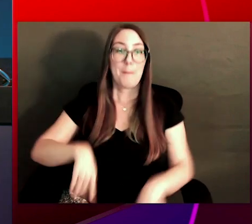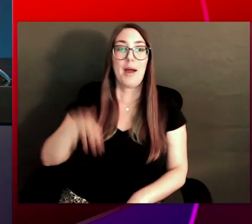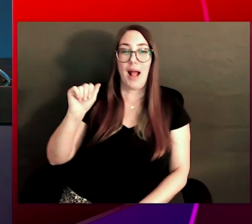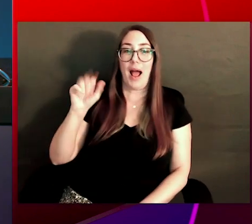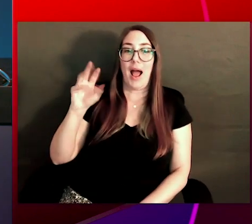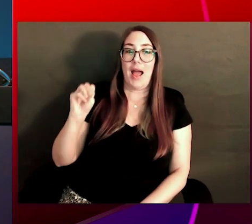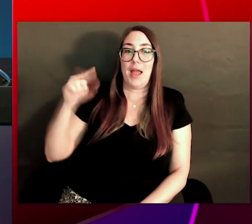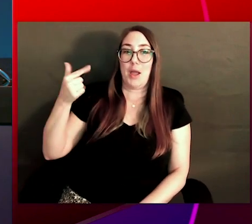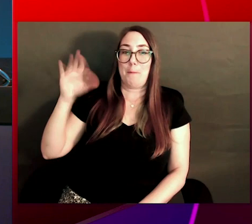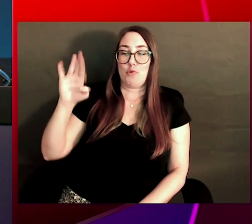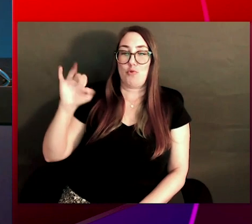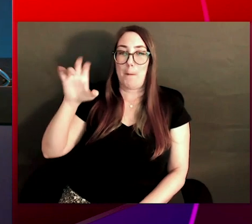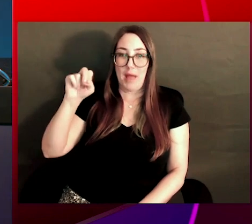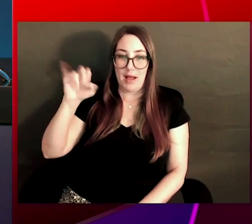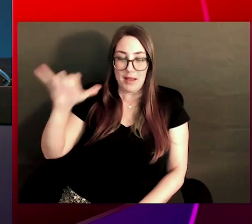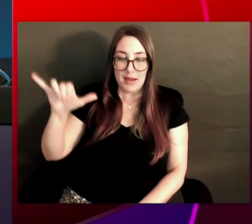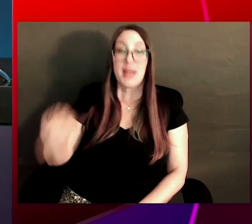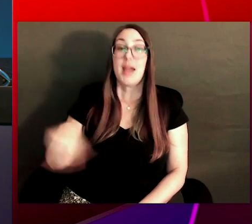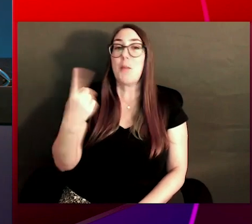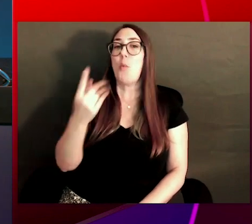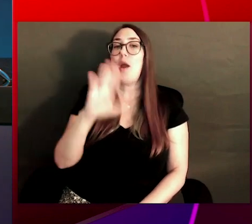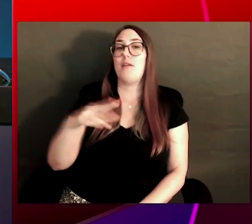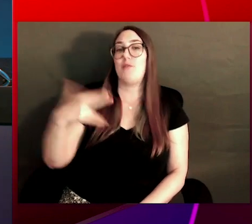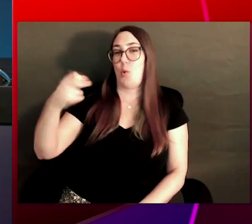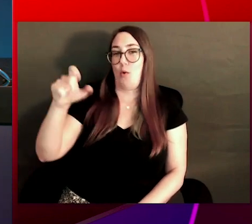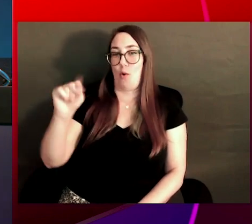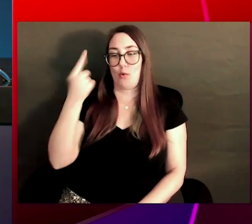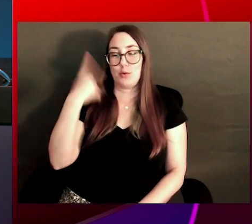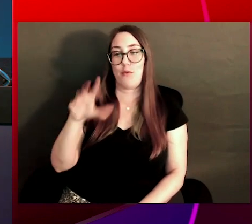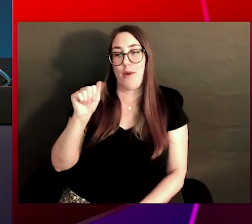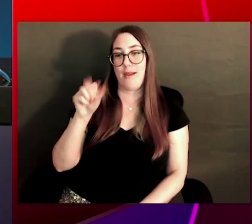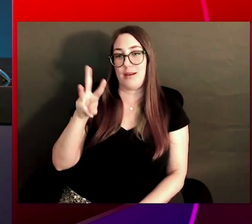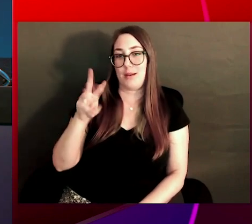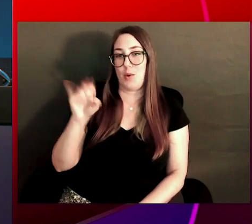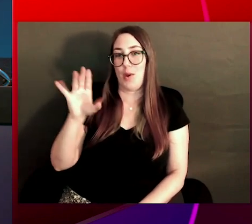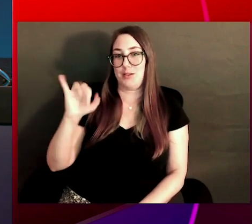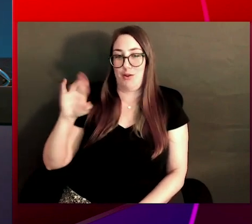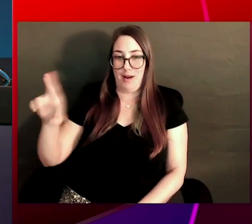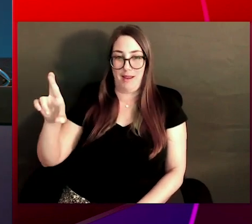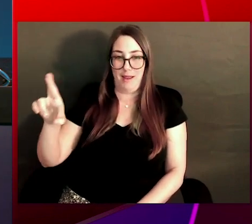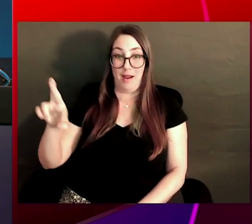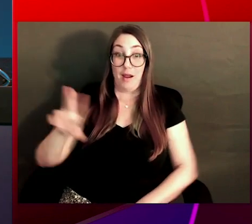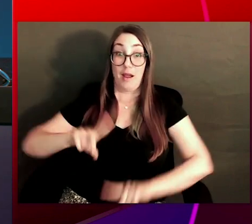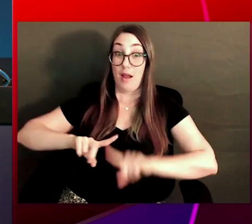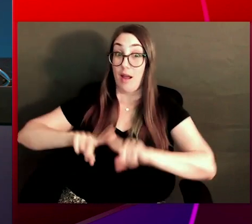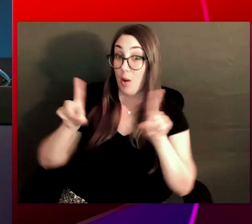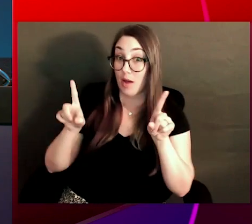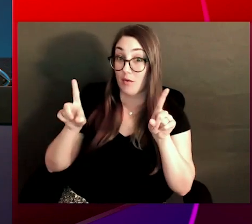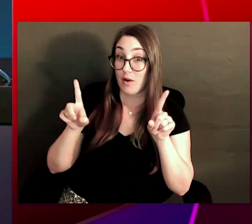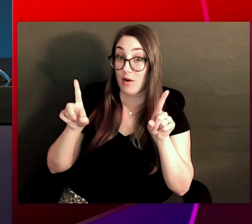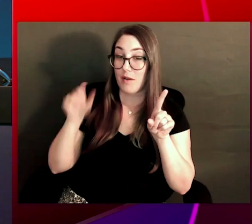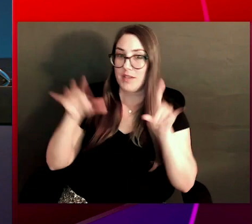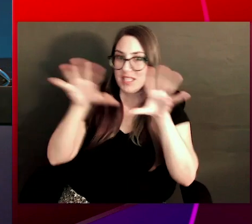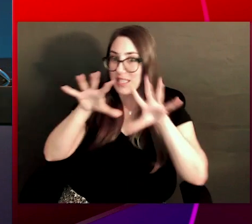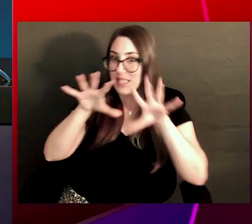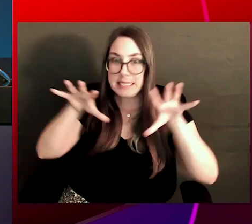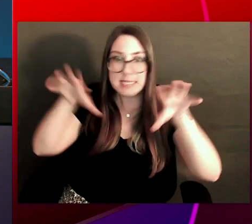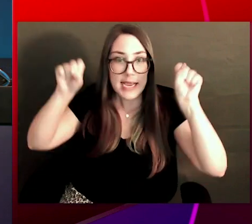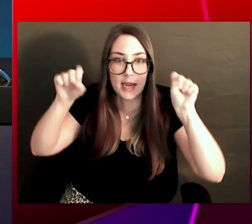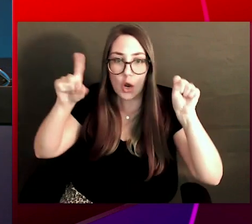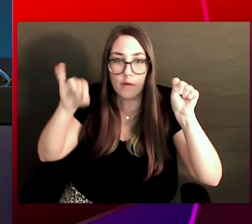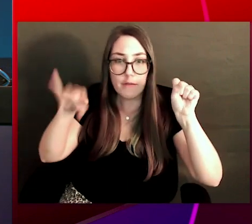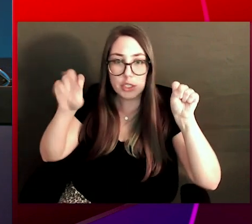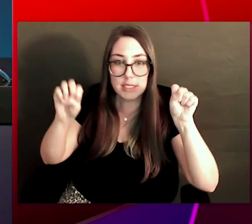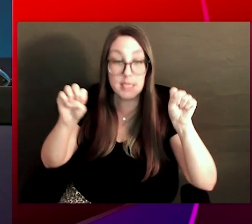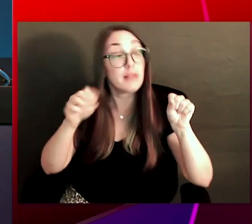here at AWS and one of your hosts for AWS On Air. However, this is a takeover, Steve. This is a takeover. We are taking over the